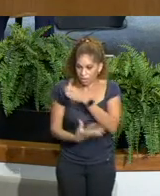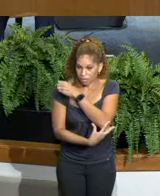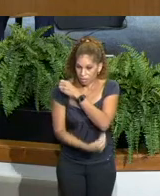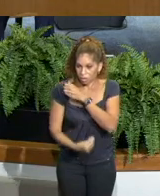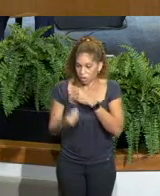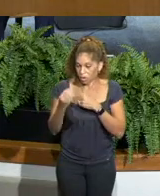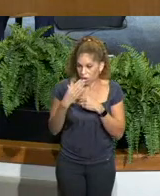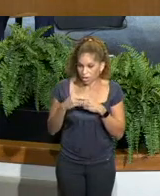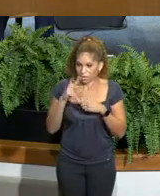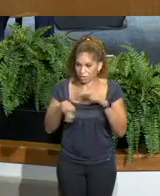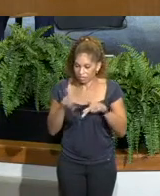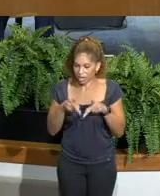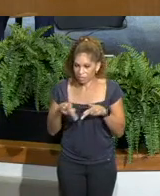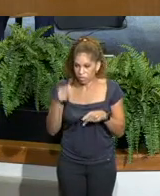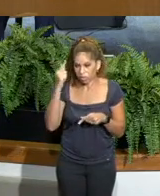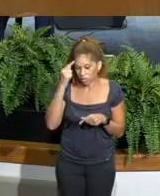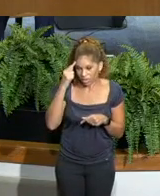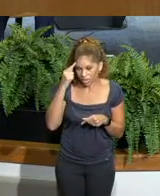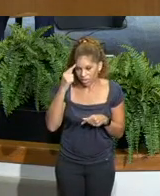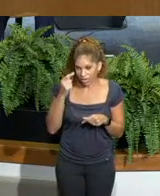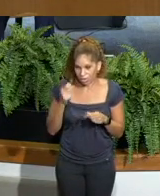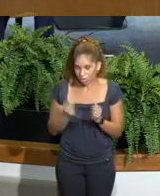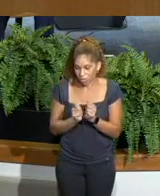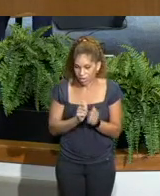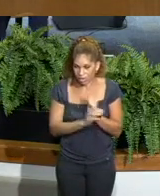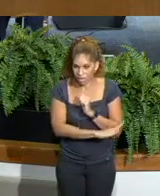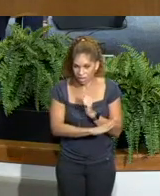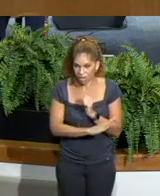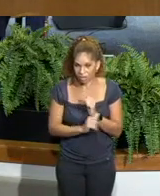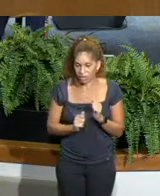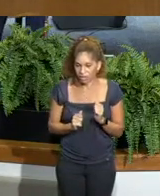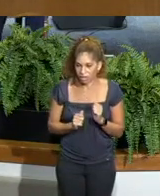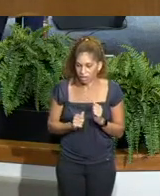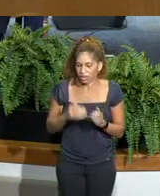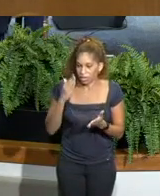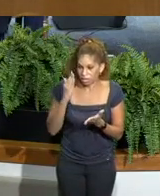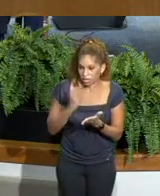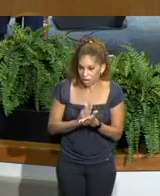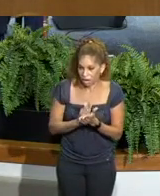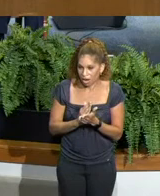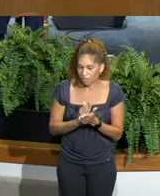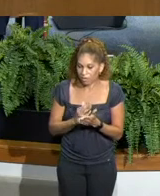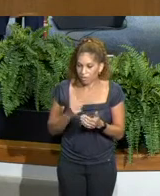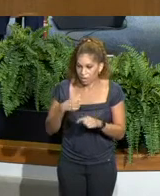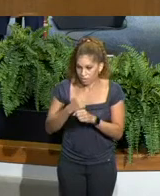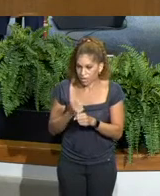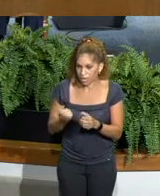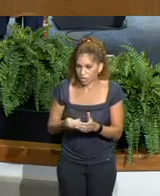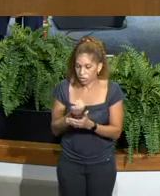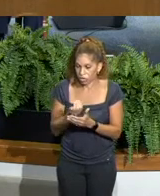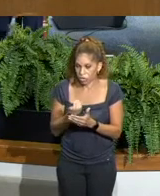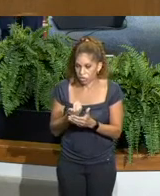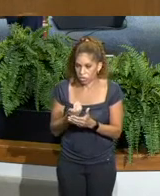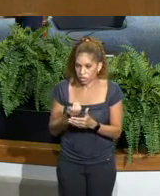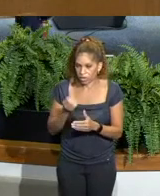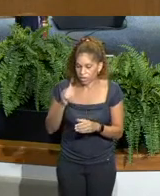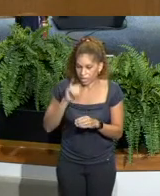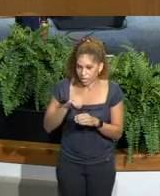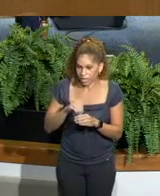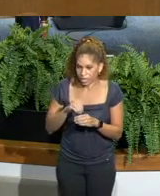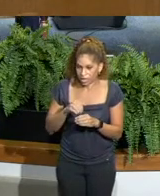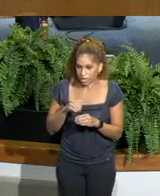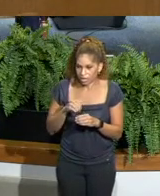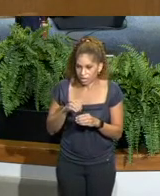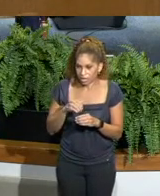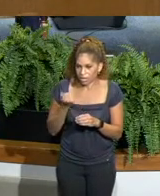their minds to the real issues in order to stop the populist Reconstruction movement of the 19th century.